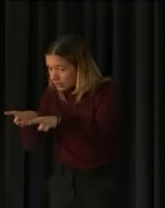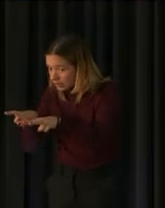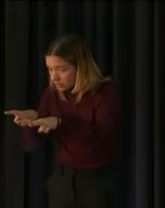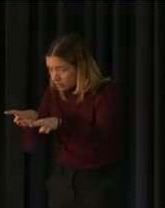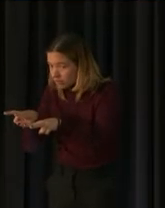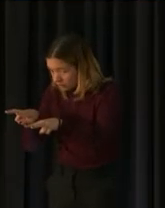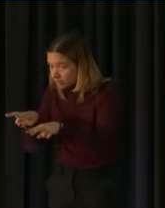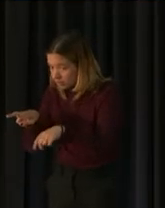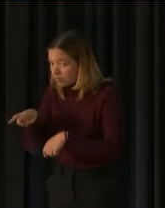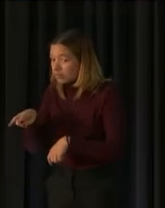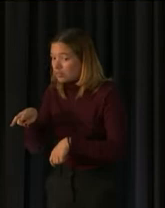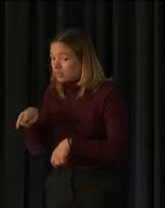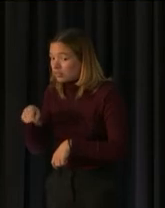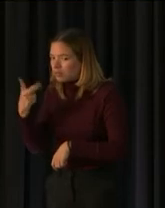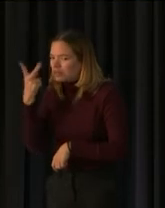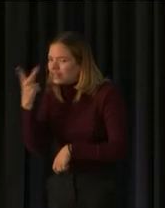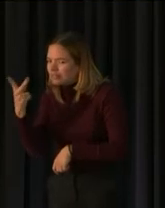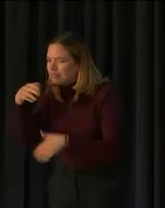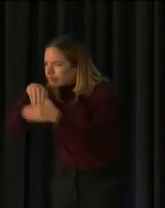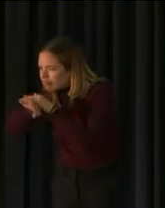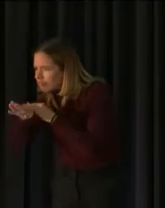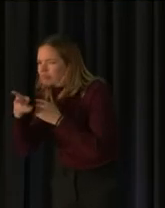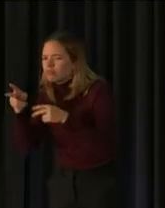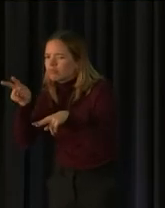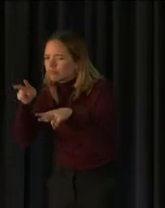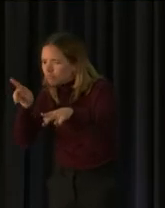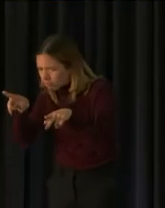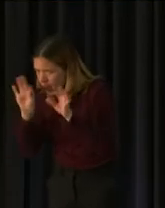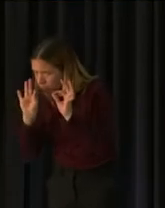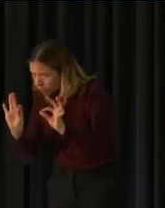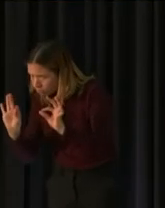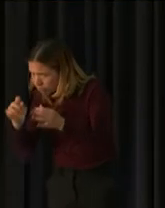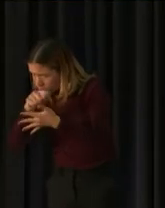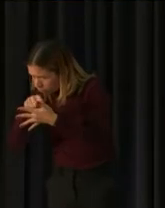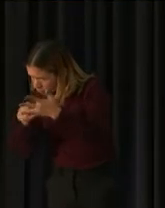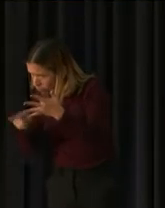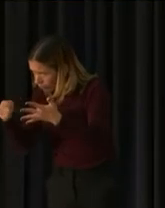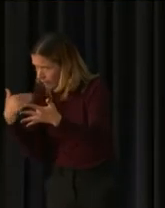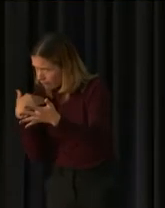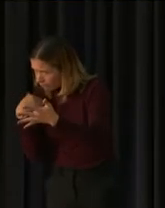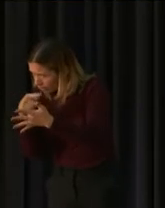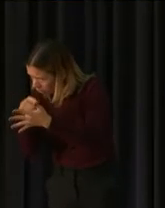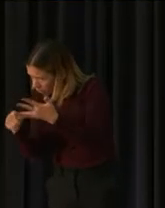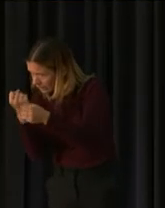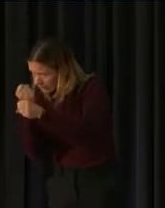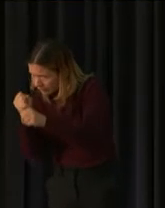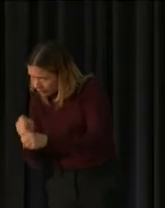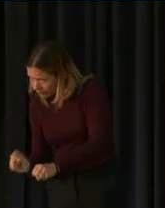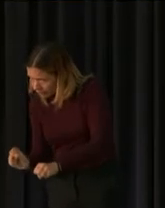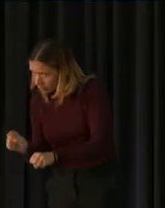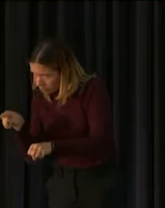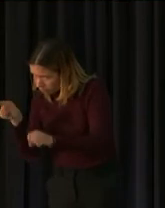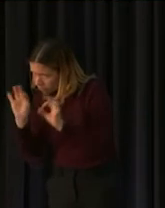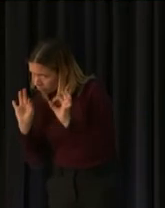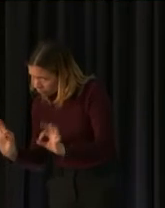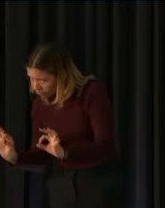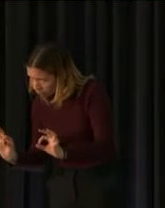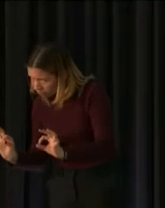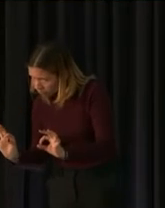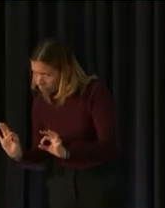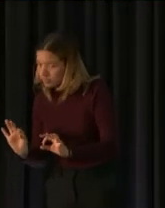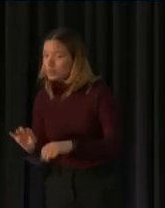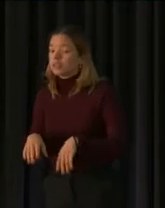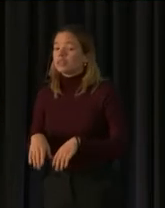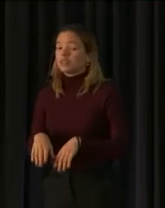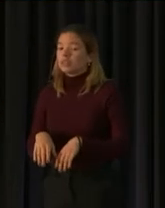and staff. You are more than welcome to look at that checklist, and those who participated during that walk, that information is